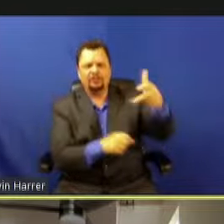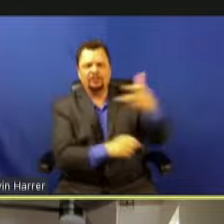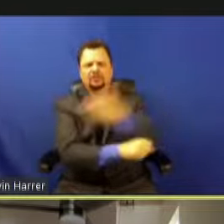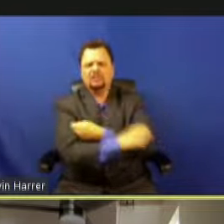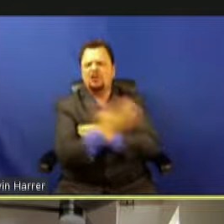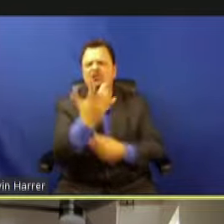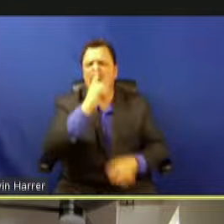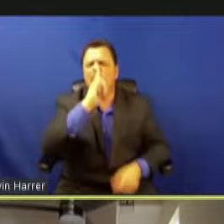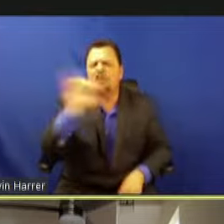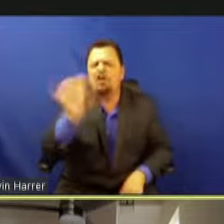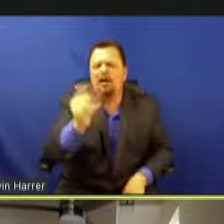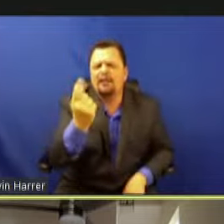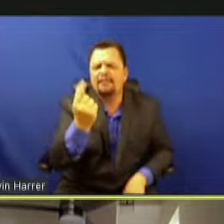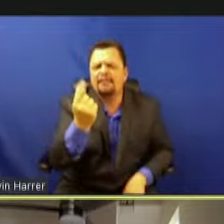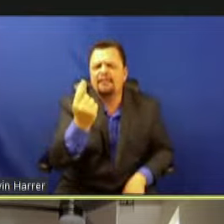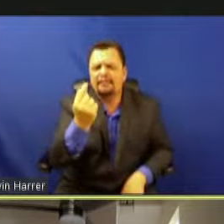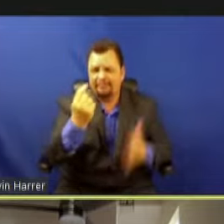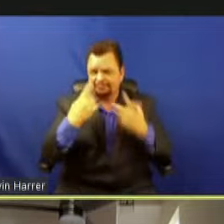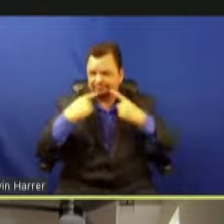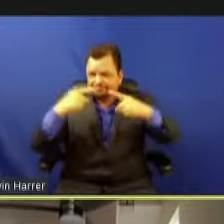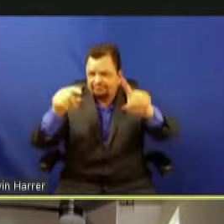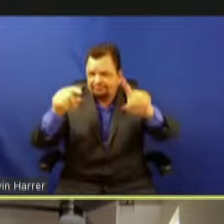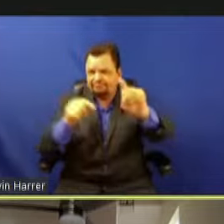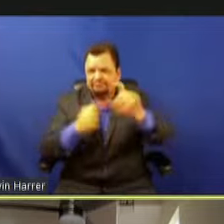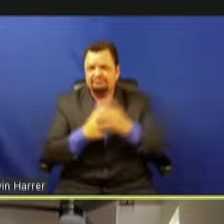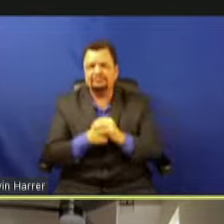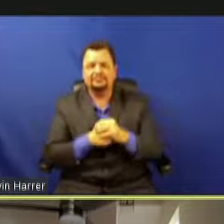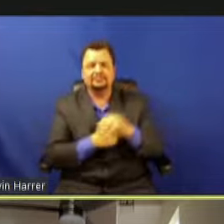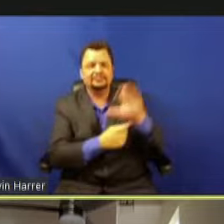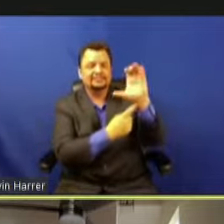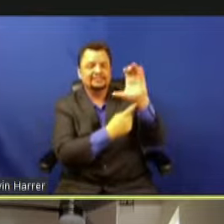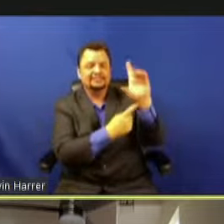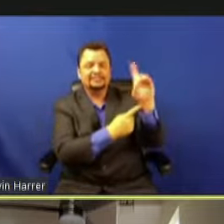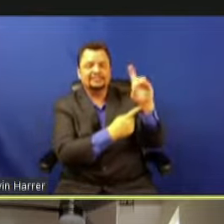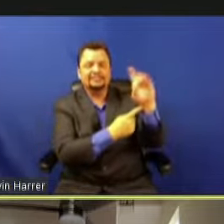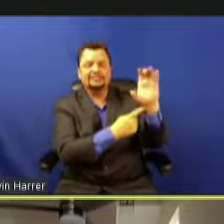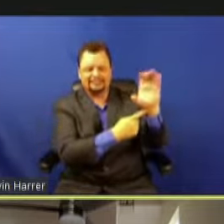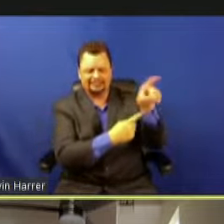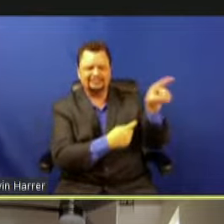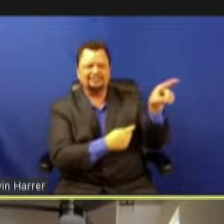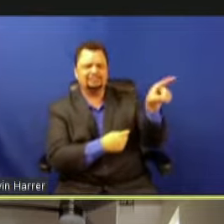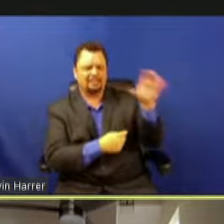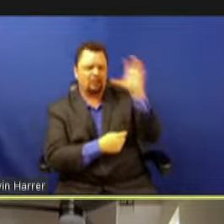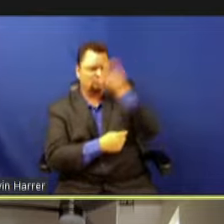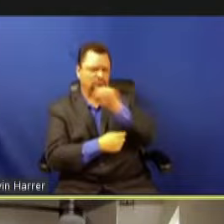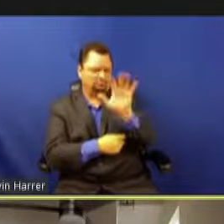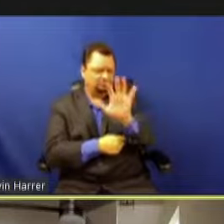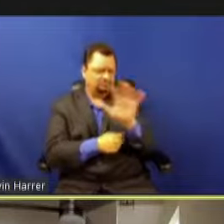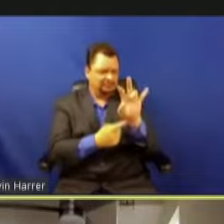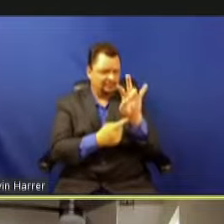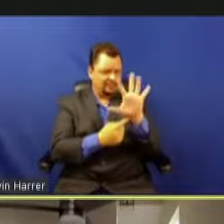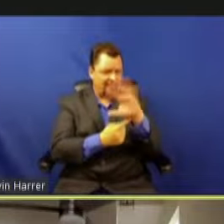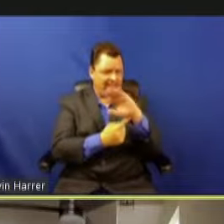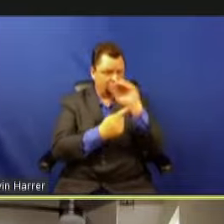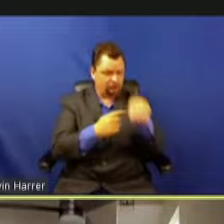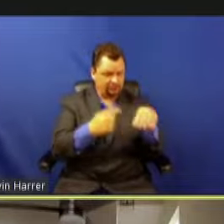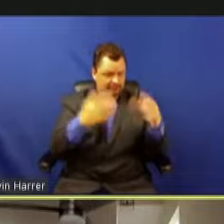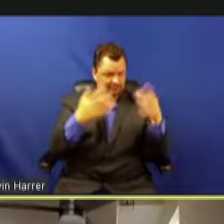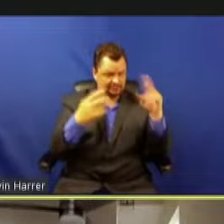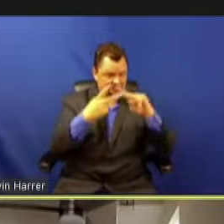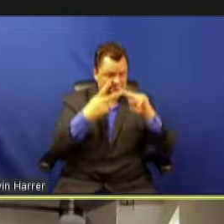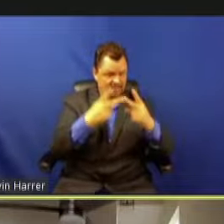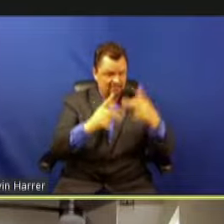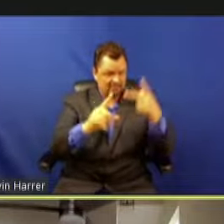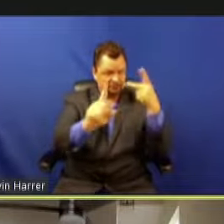awareness, the CDC estimates that 75% of those individuals who got their second dose of vaccine would go on to